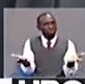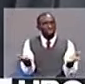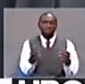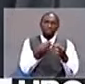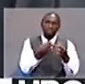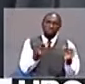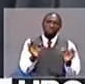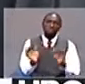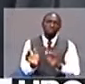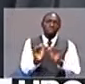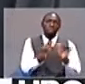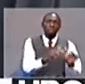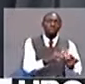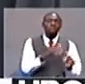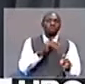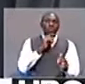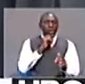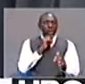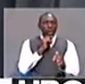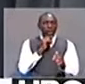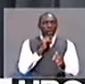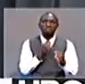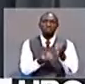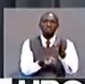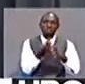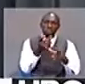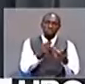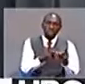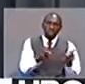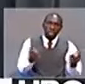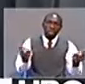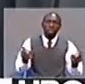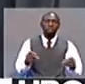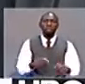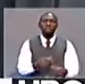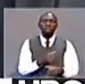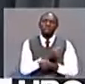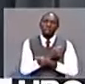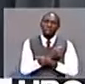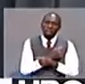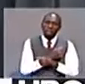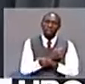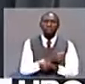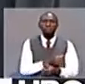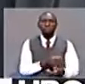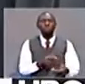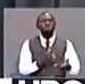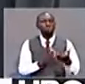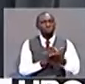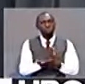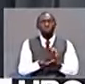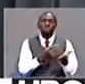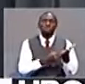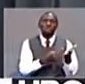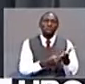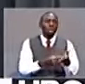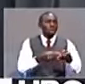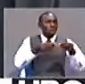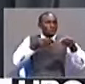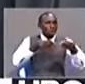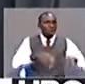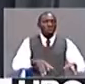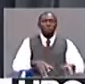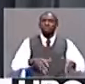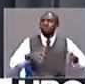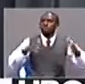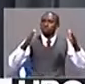always said the truth. Indeed, Uganda has lost a great leader. Uganda has lost